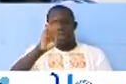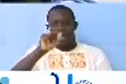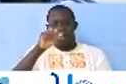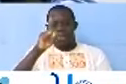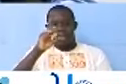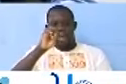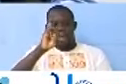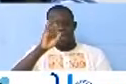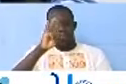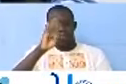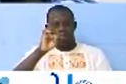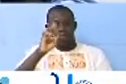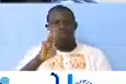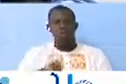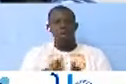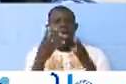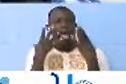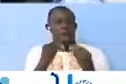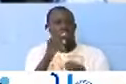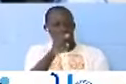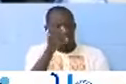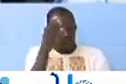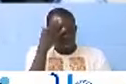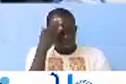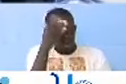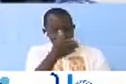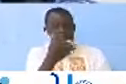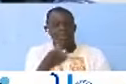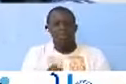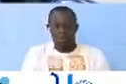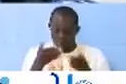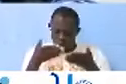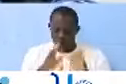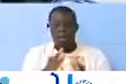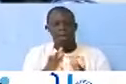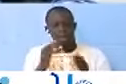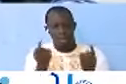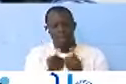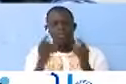Savinyadi? Now, how can you know that? But then, this is it.